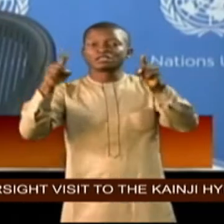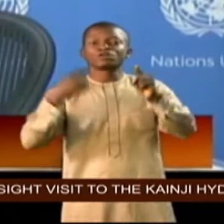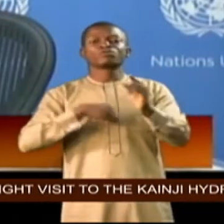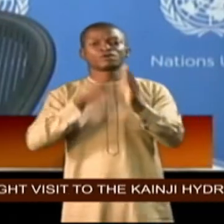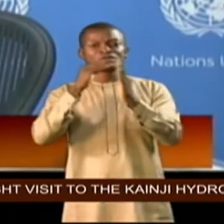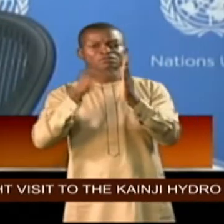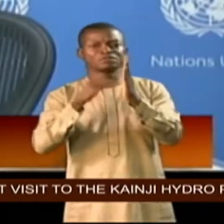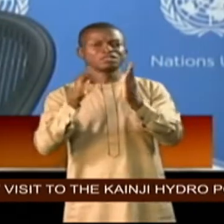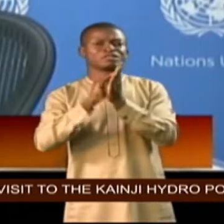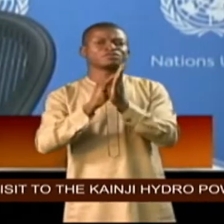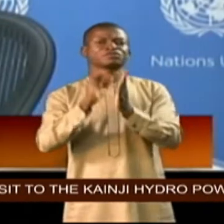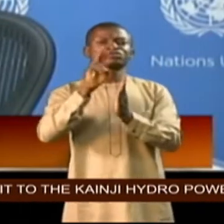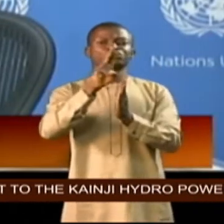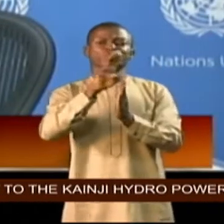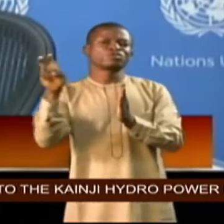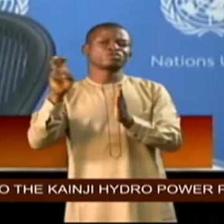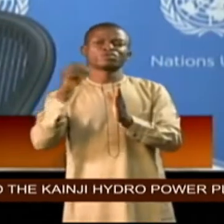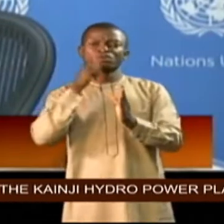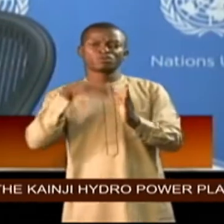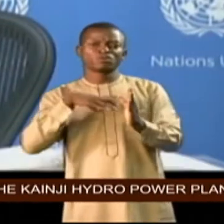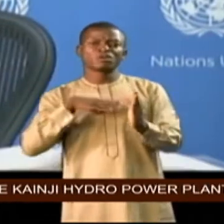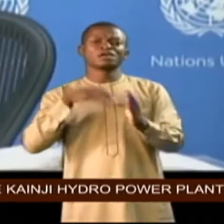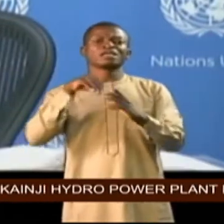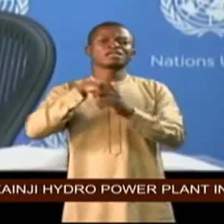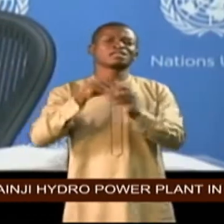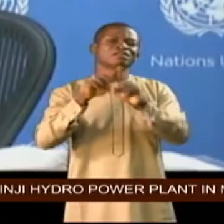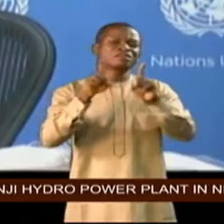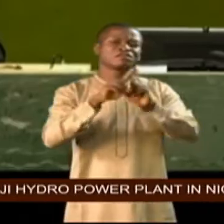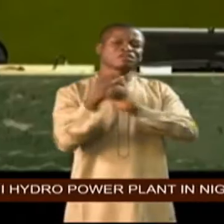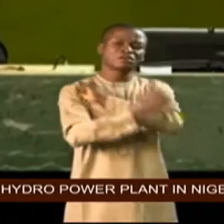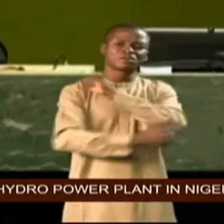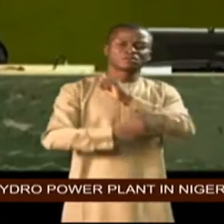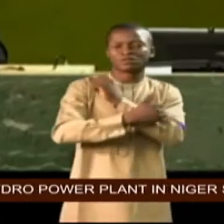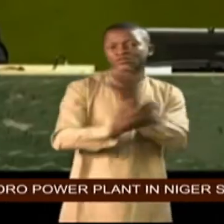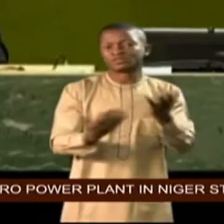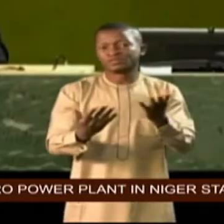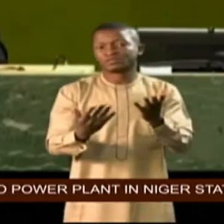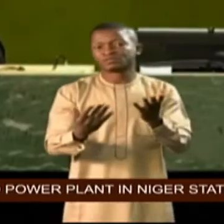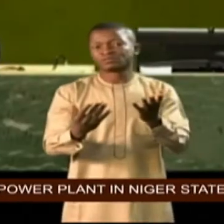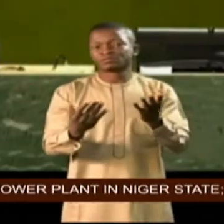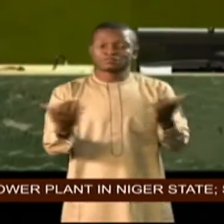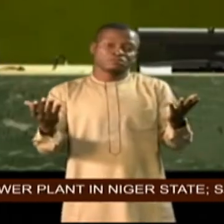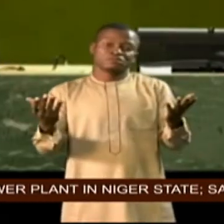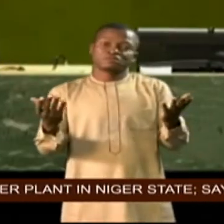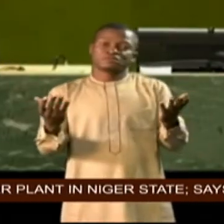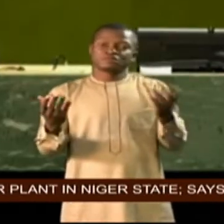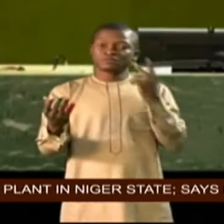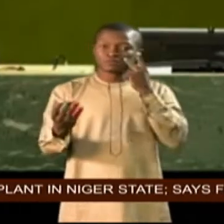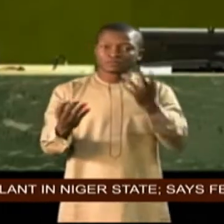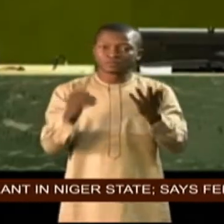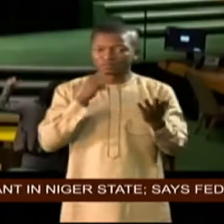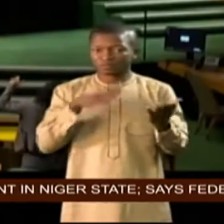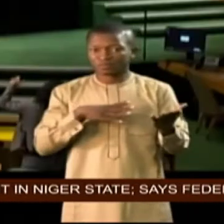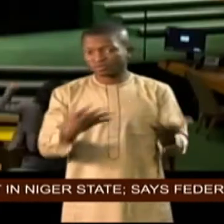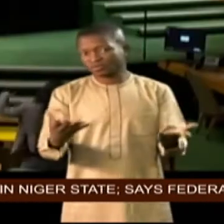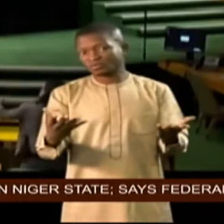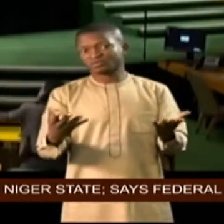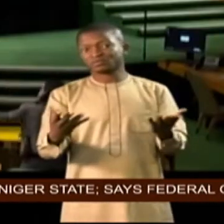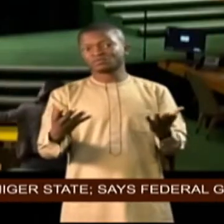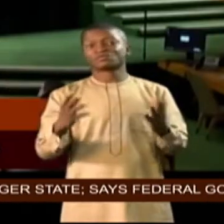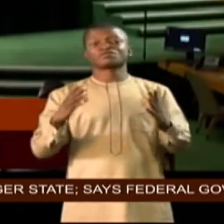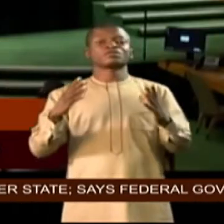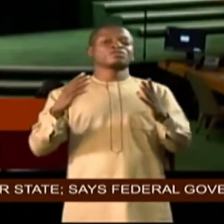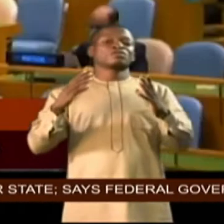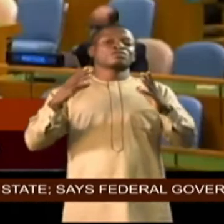least 200 women and girls in 30 countries have undergone FGM. World Conference on Women. The